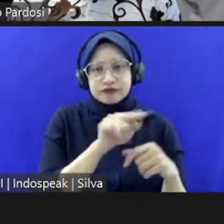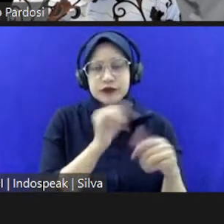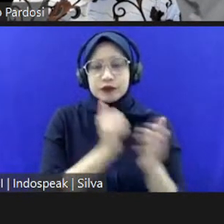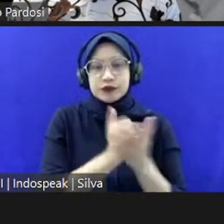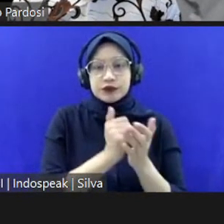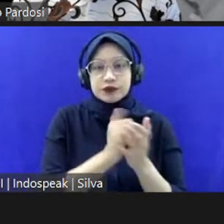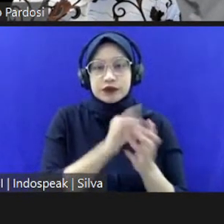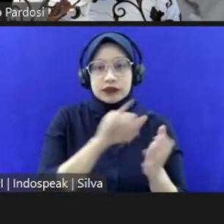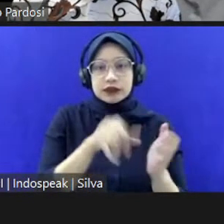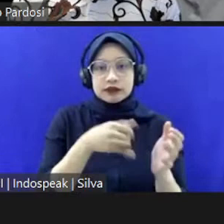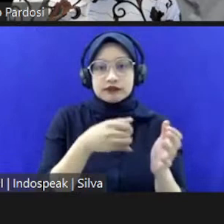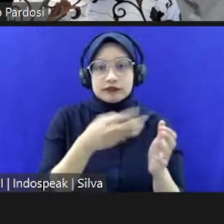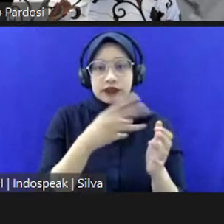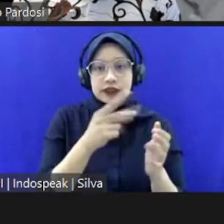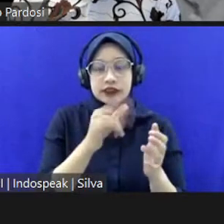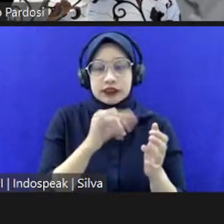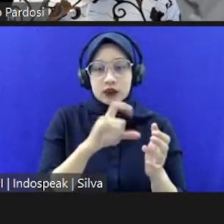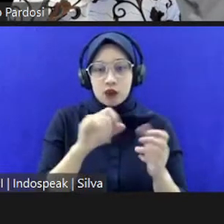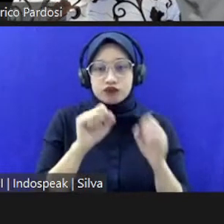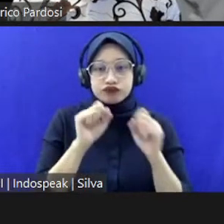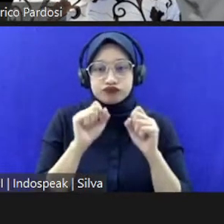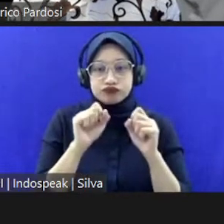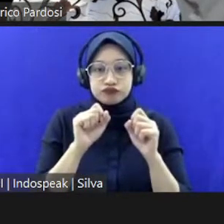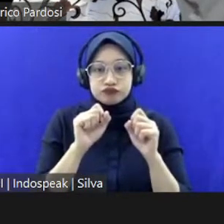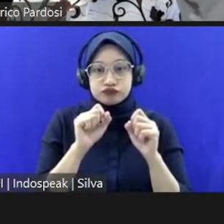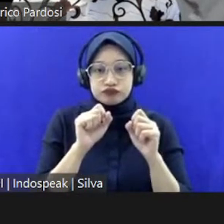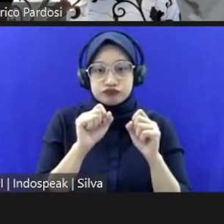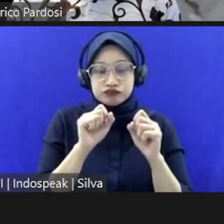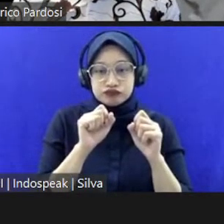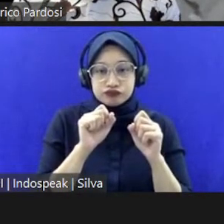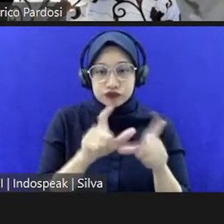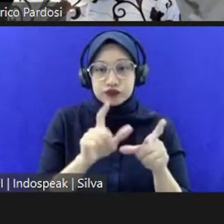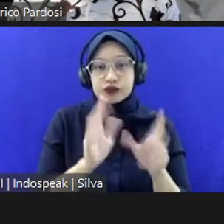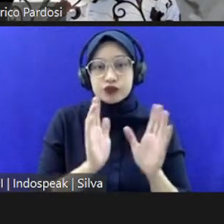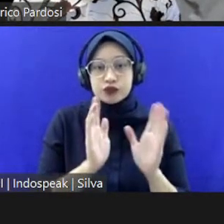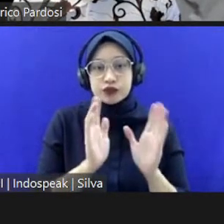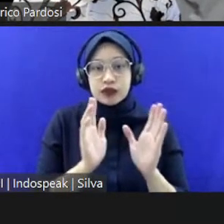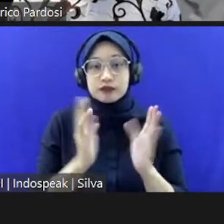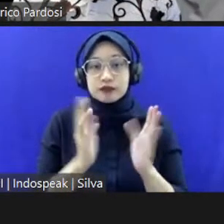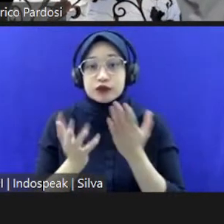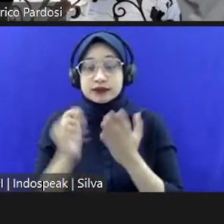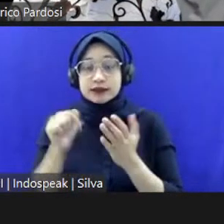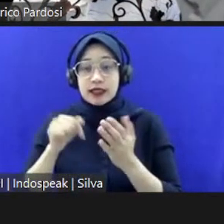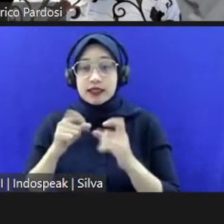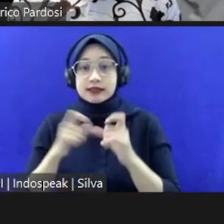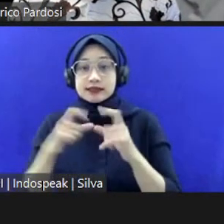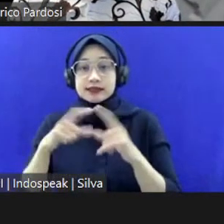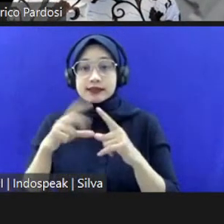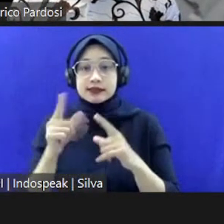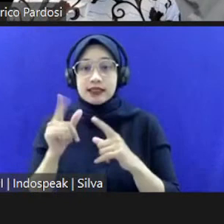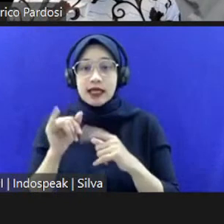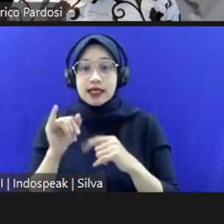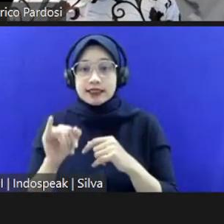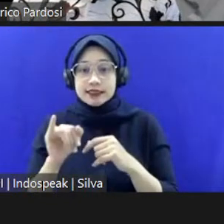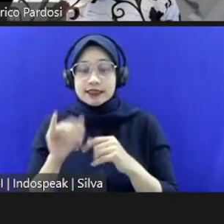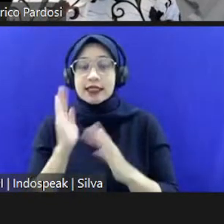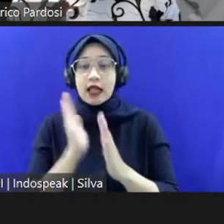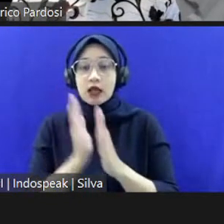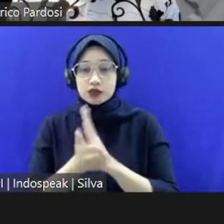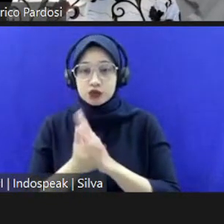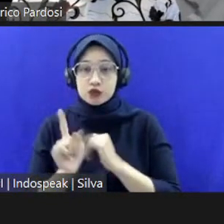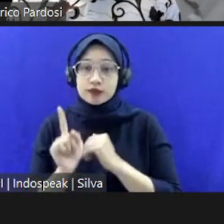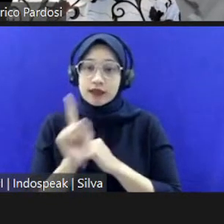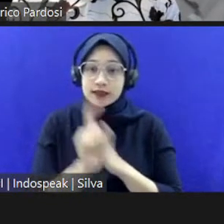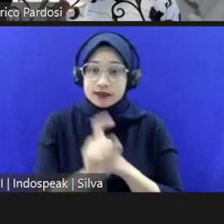invite maybe Sariratri. Would you like to ask your question live, or?